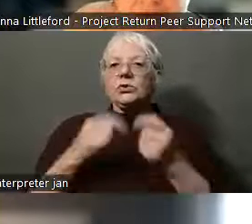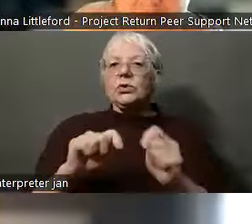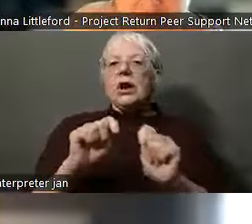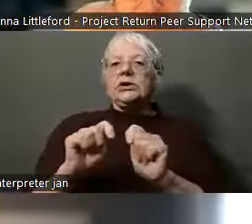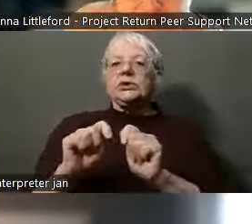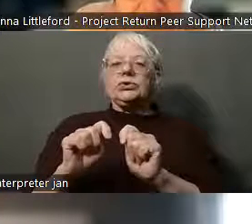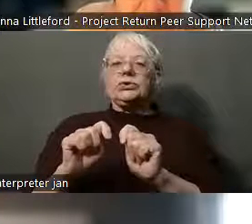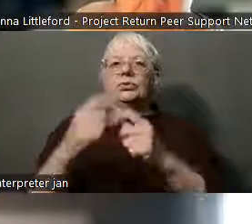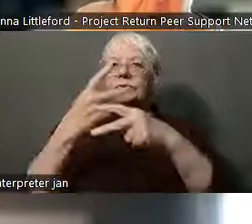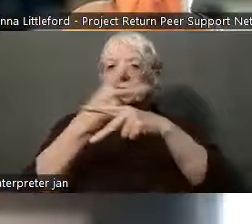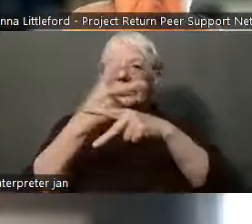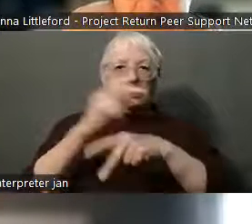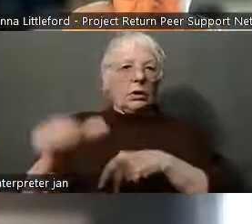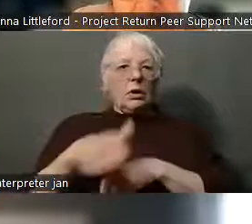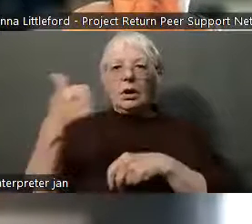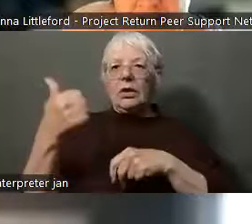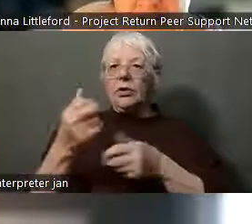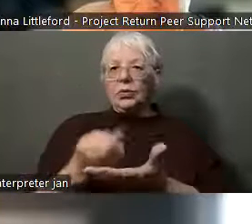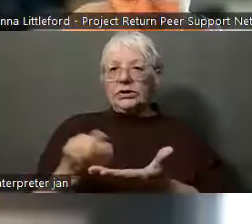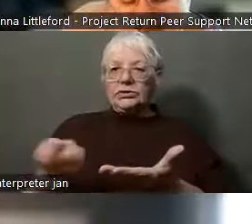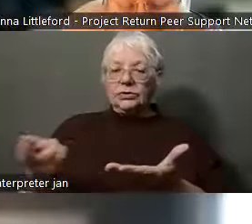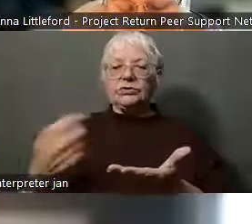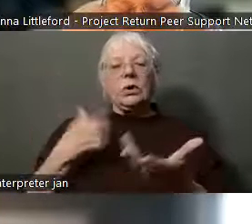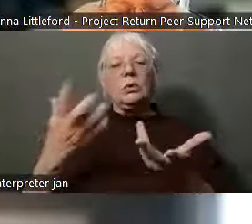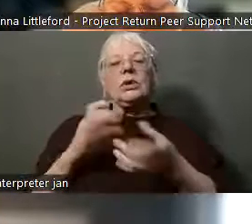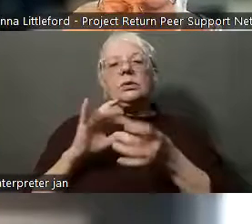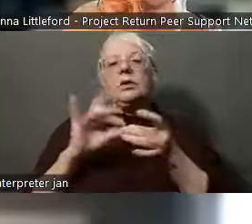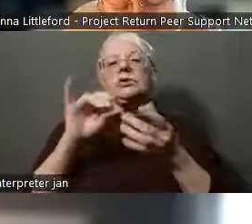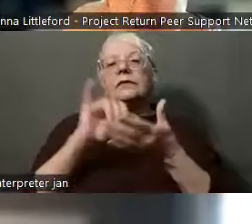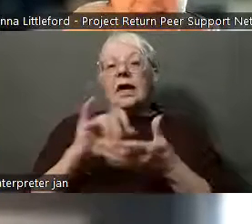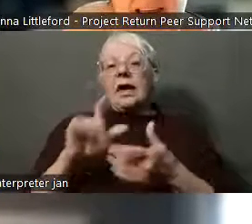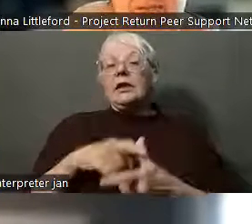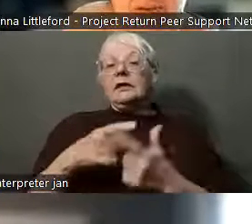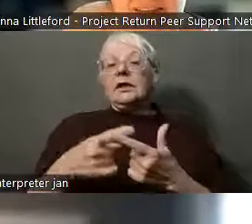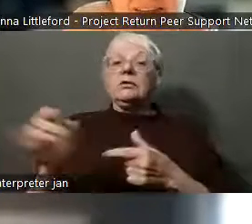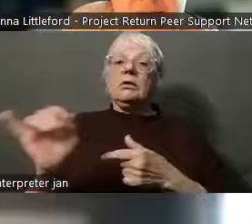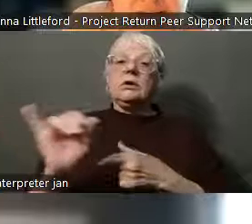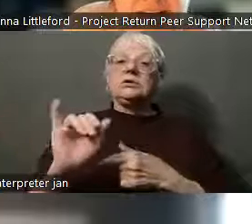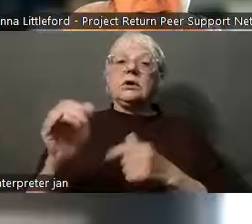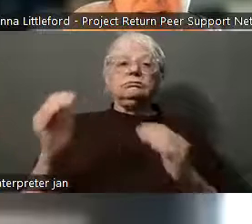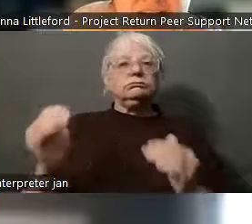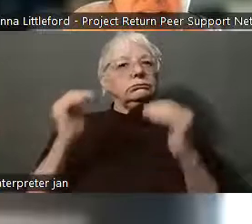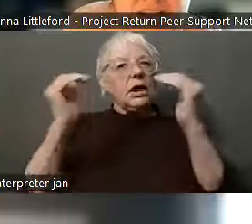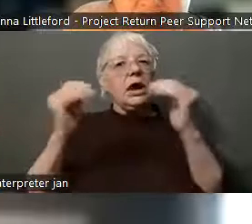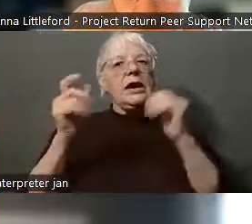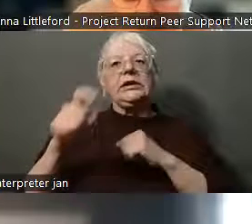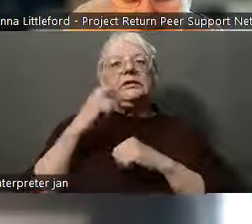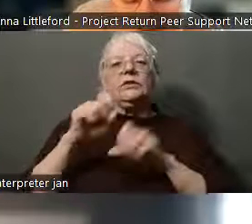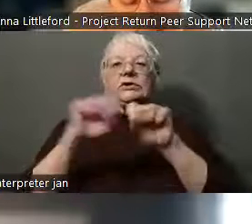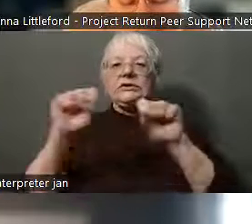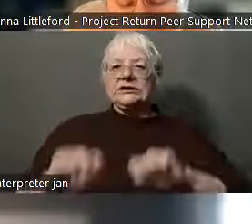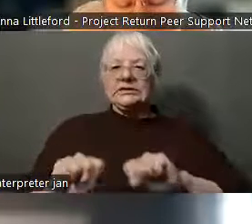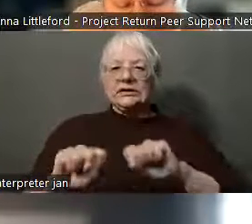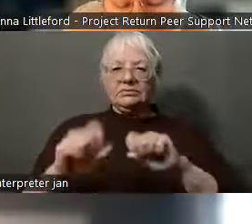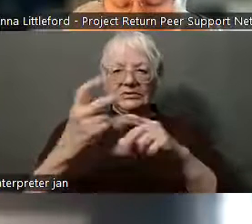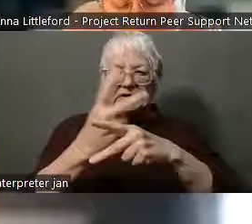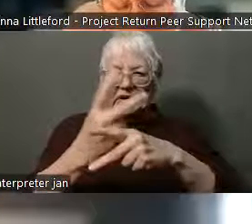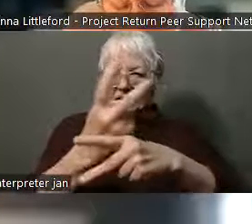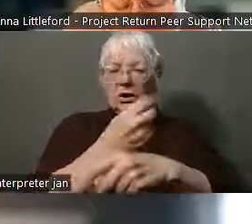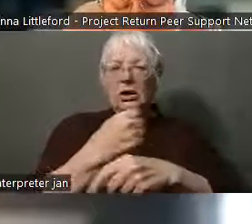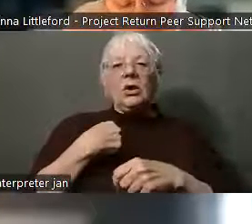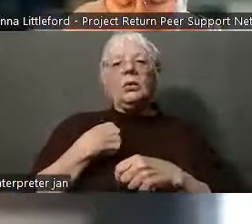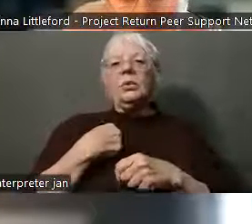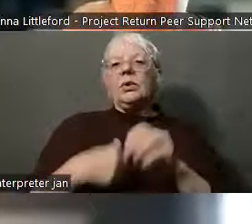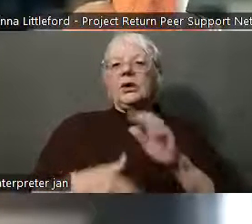together other resources. So I just wanted to mention that. And then there seems to be a high need for systems navigation. We operate a lot